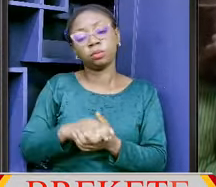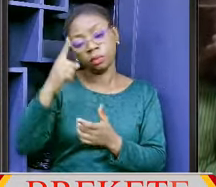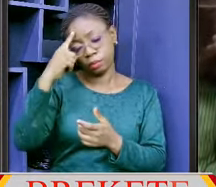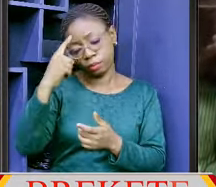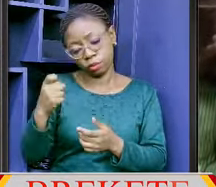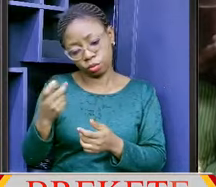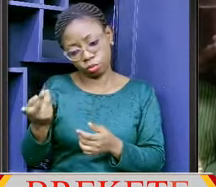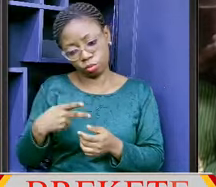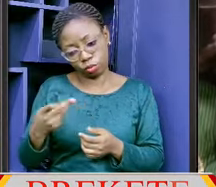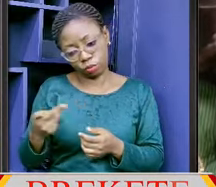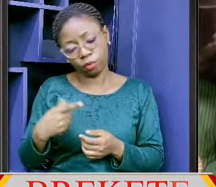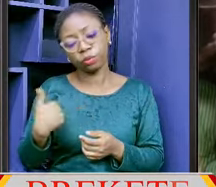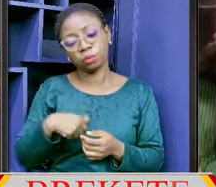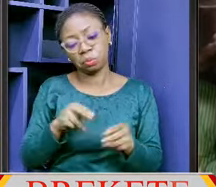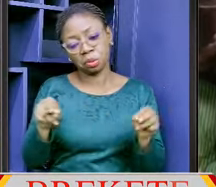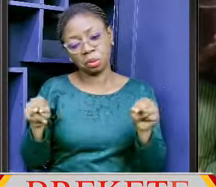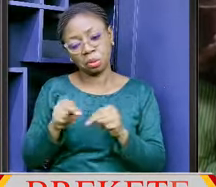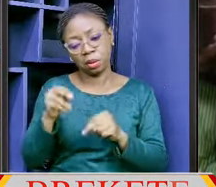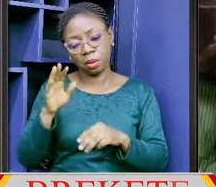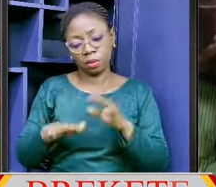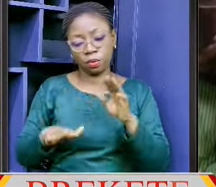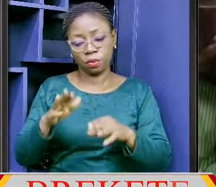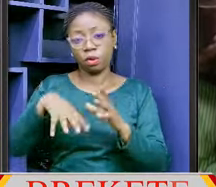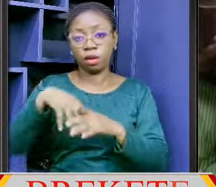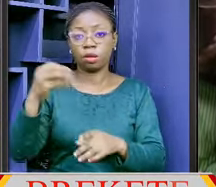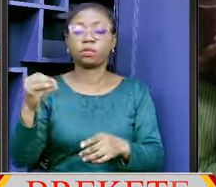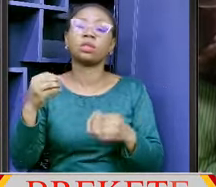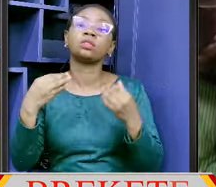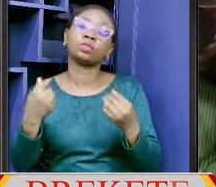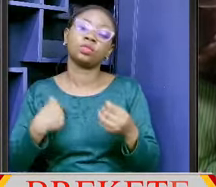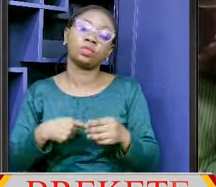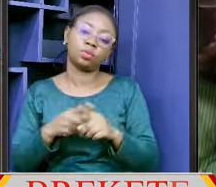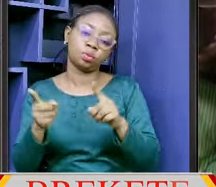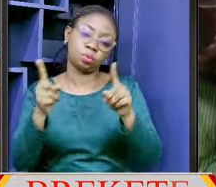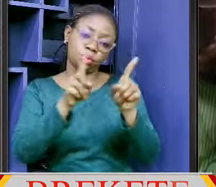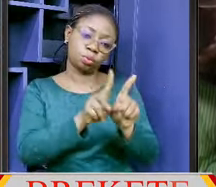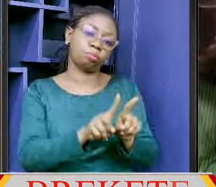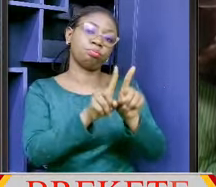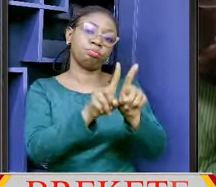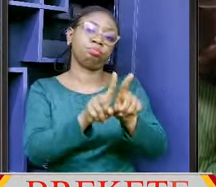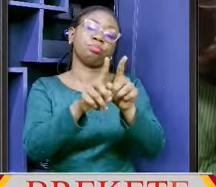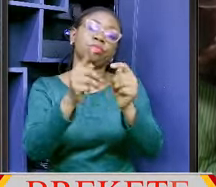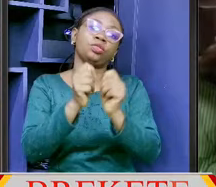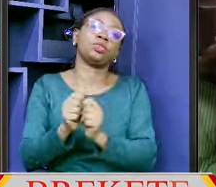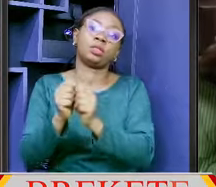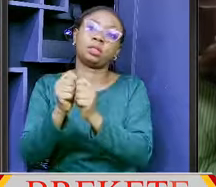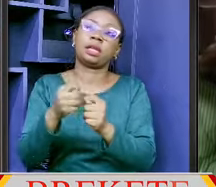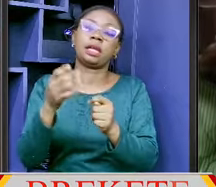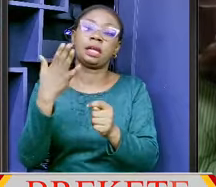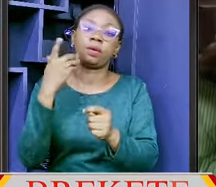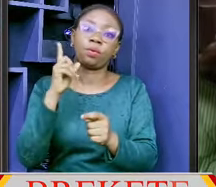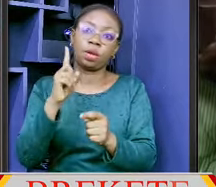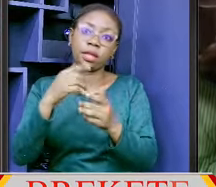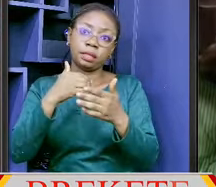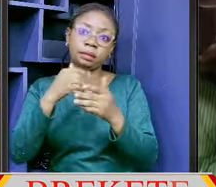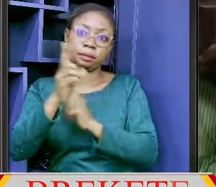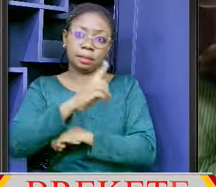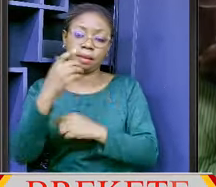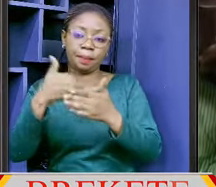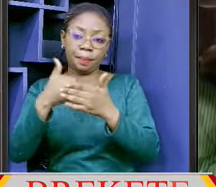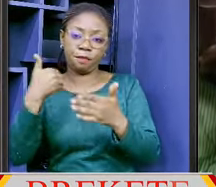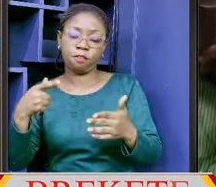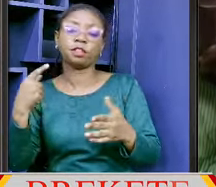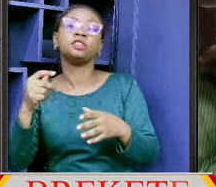walk outside. So my late brother, we came together. I come a day before the sharing, we